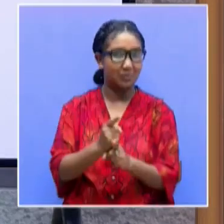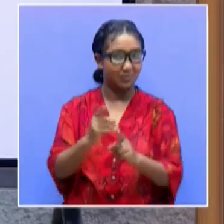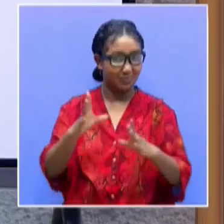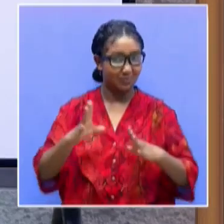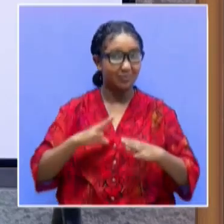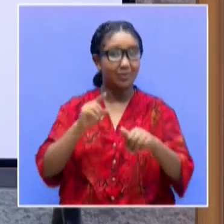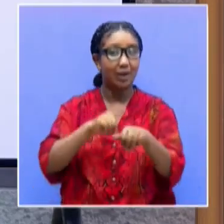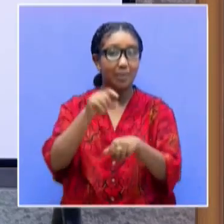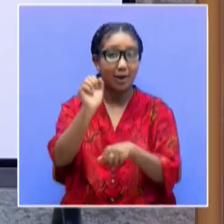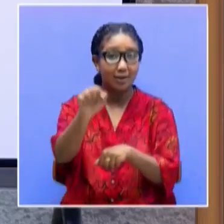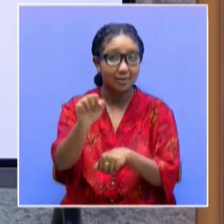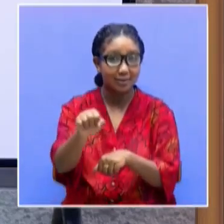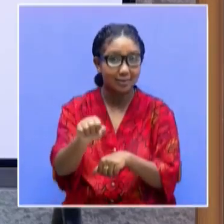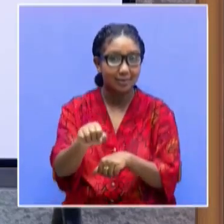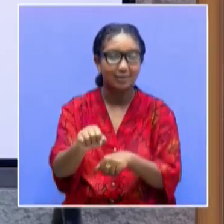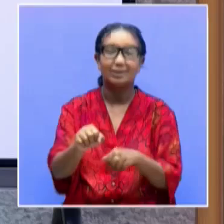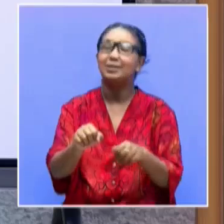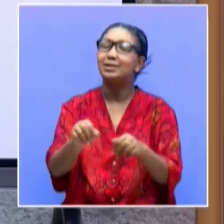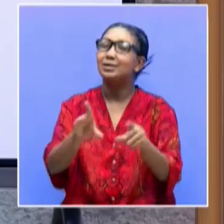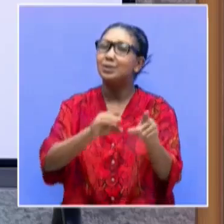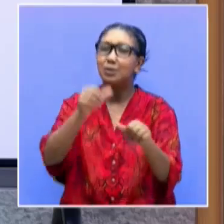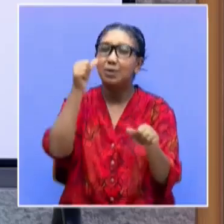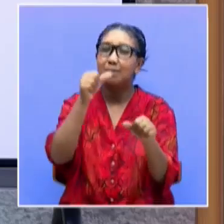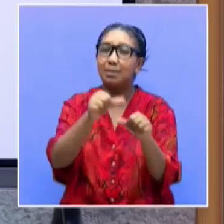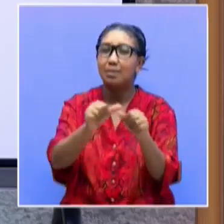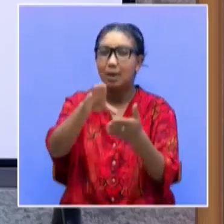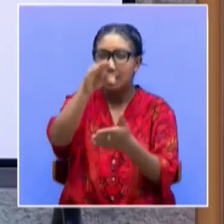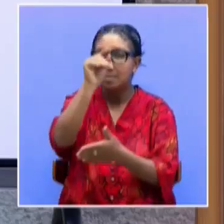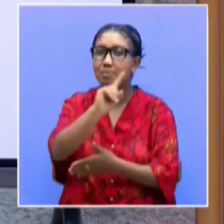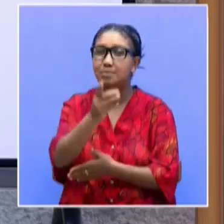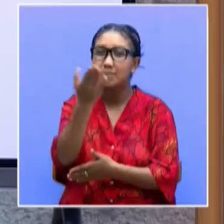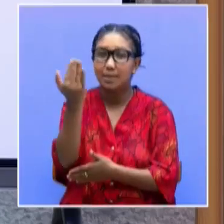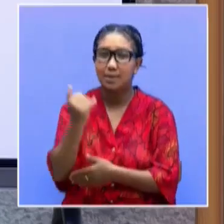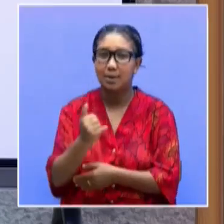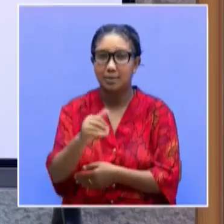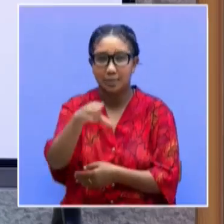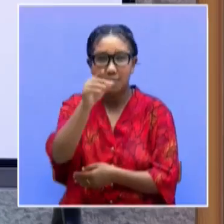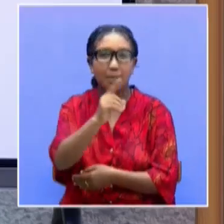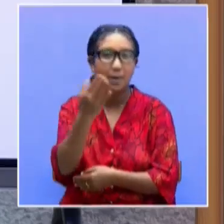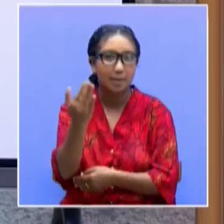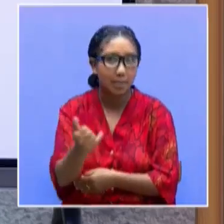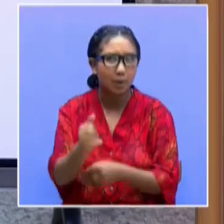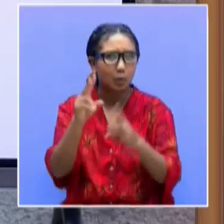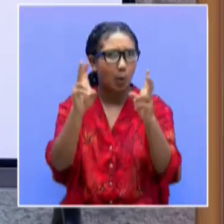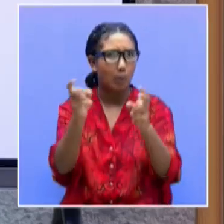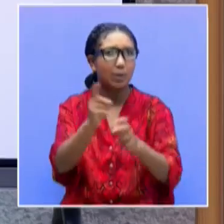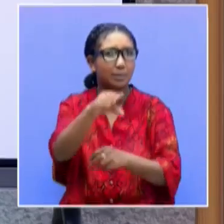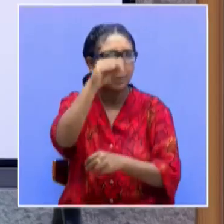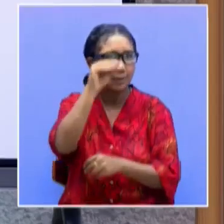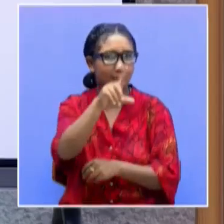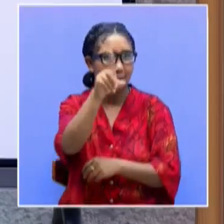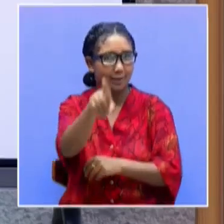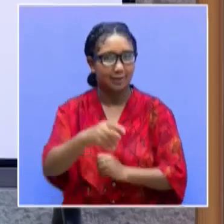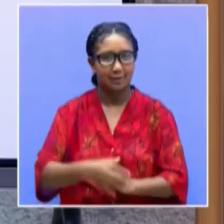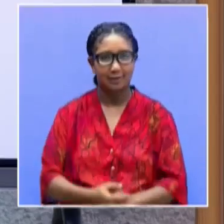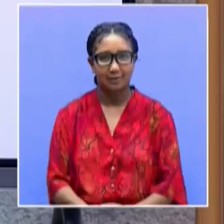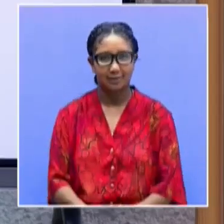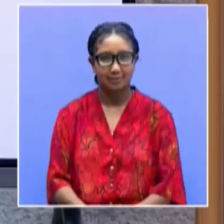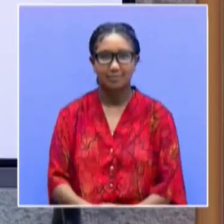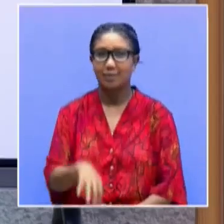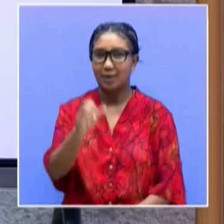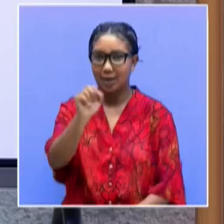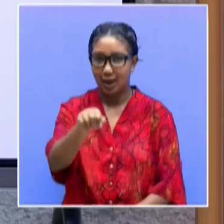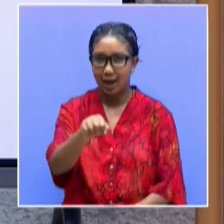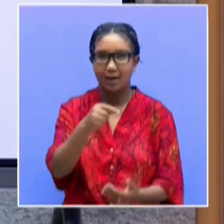right? Yeah. Do you remember what we have seen last week? Yes, what was our topic last week? Yeah,